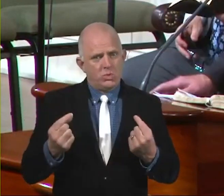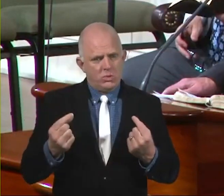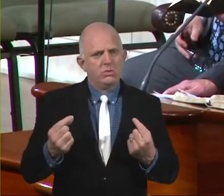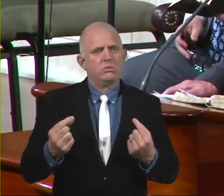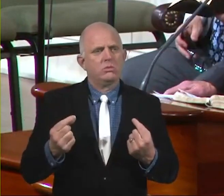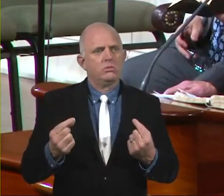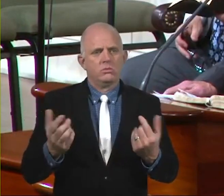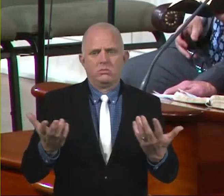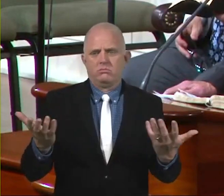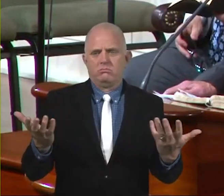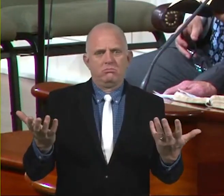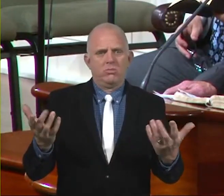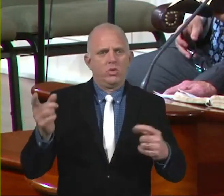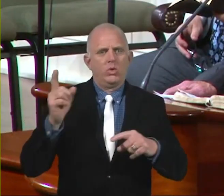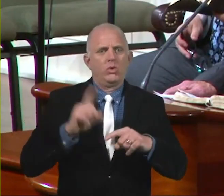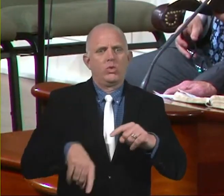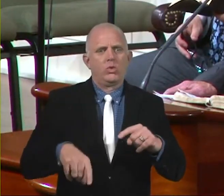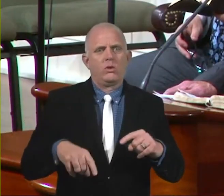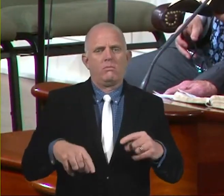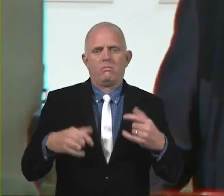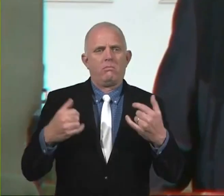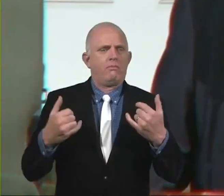crowd.